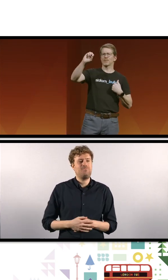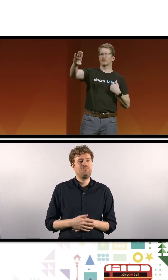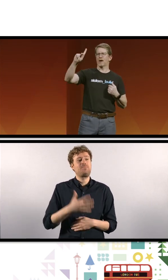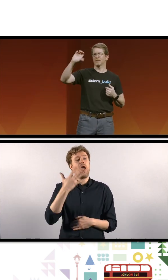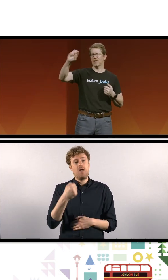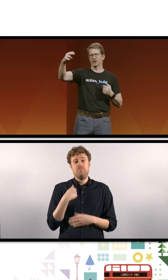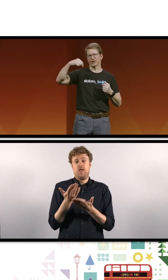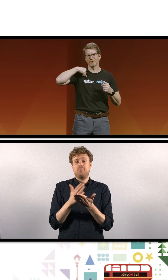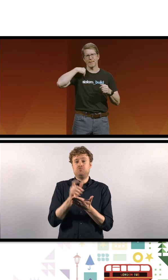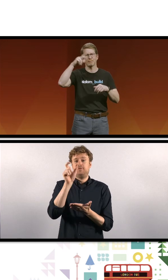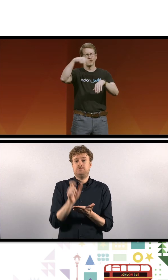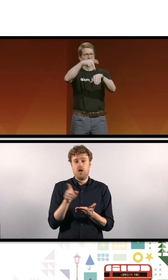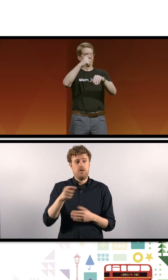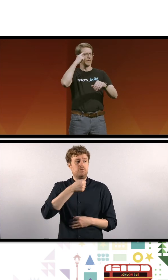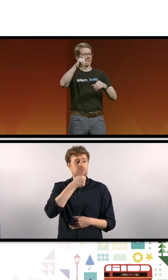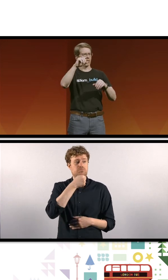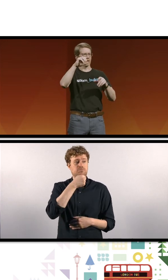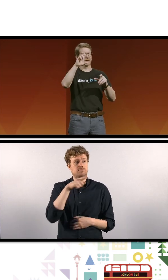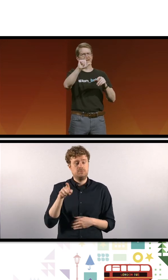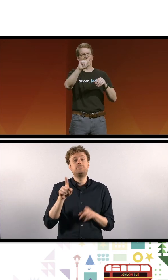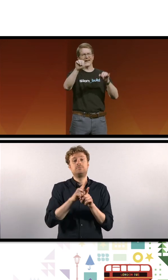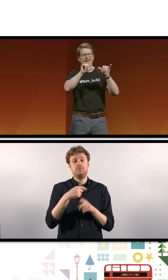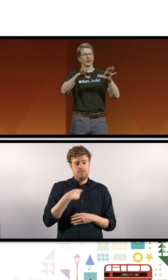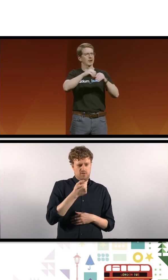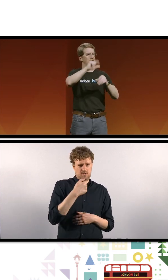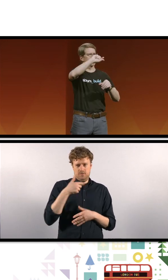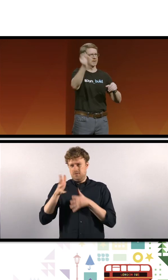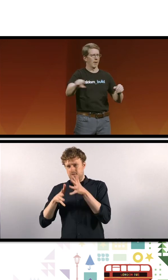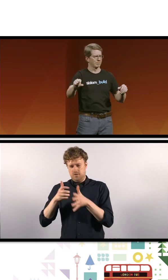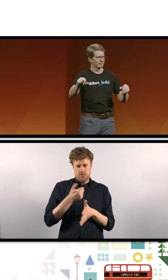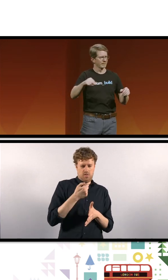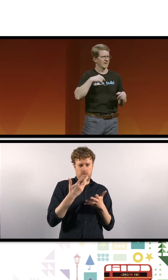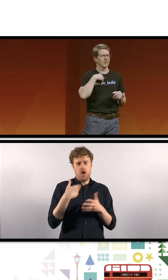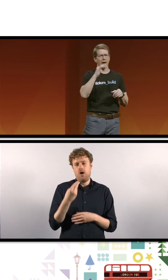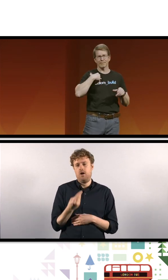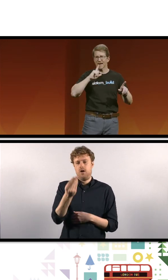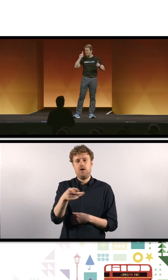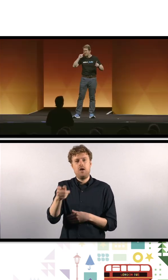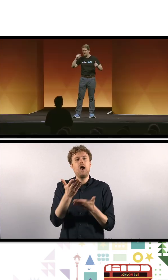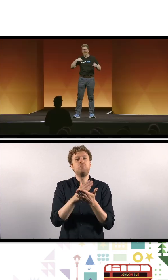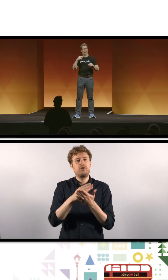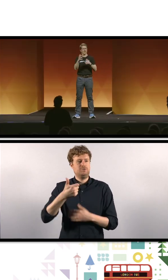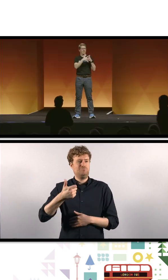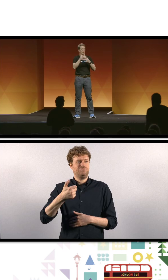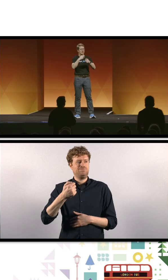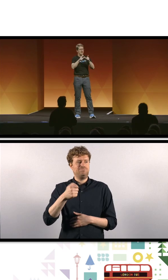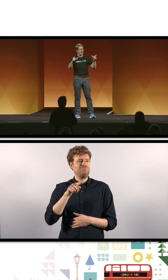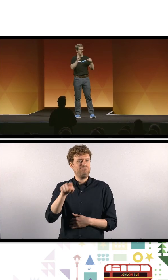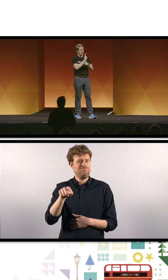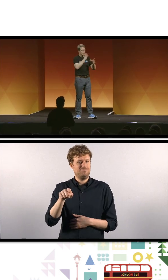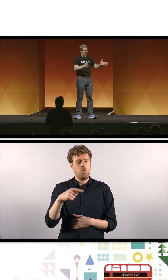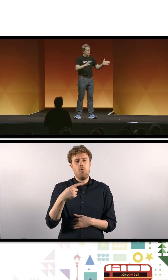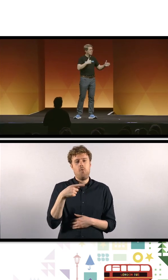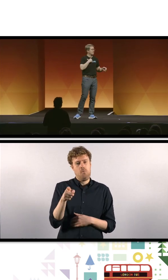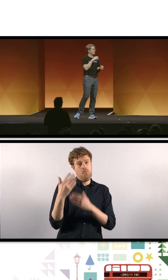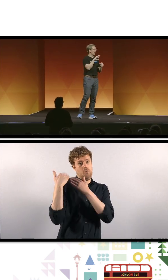advancing. I am Rob Koch, and I serve as a principal data engineer within Slalom. I'm deaf, and I